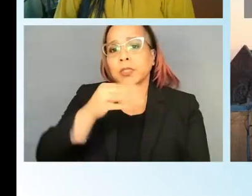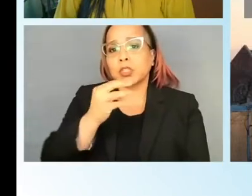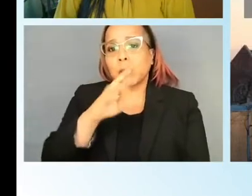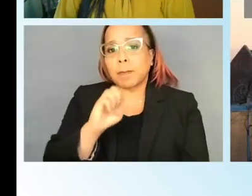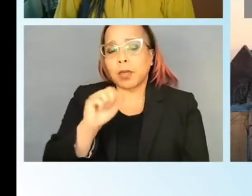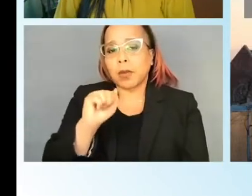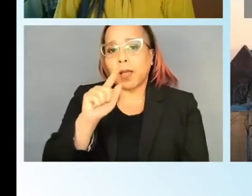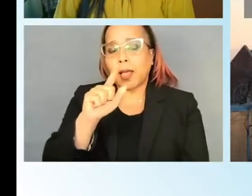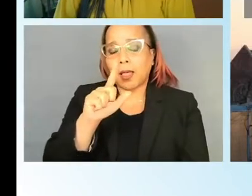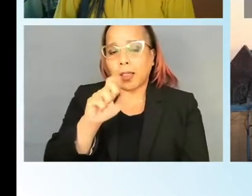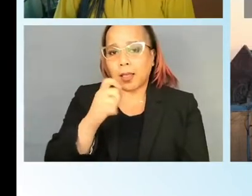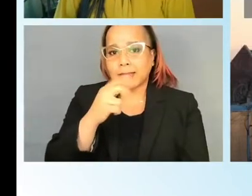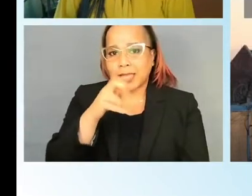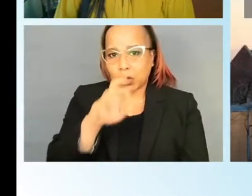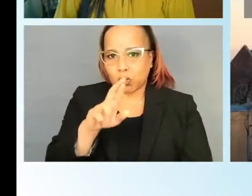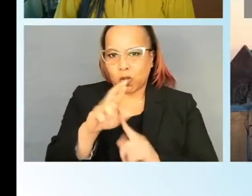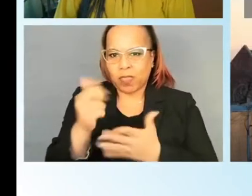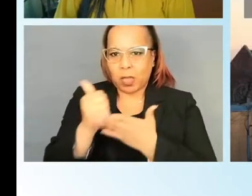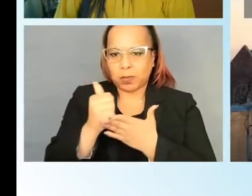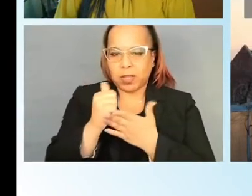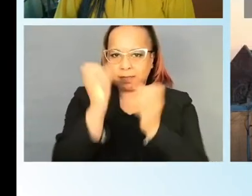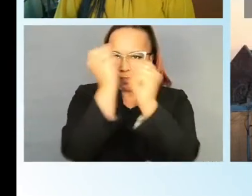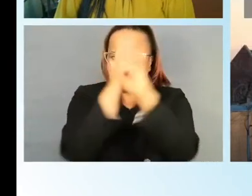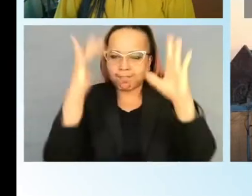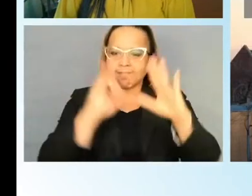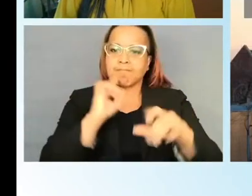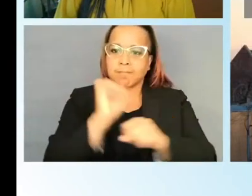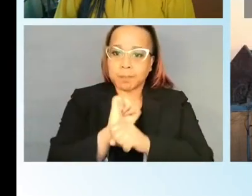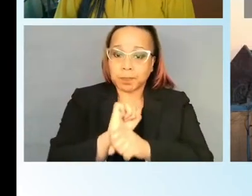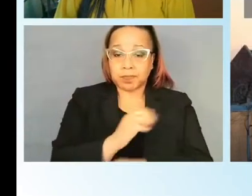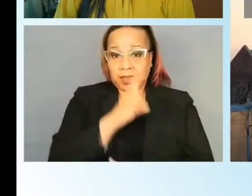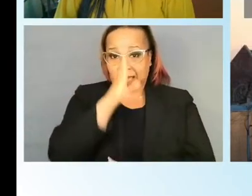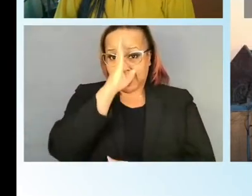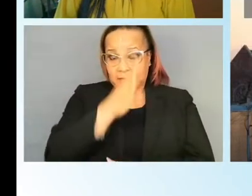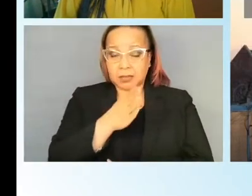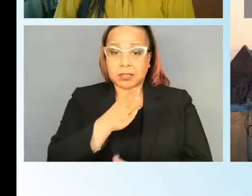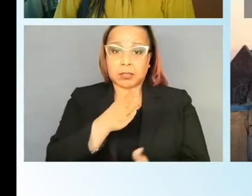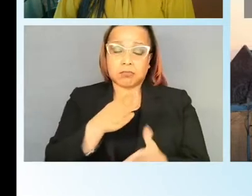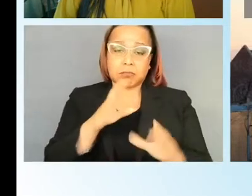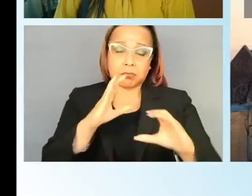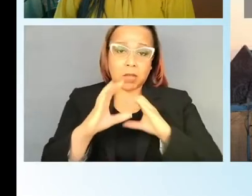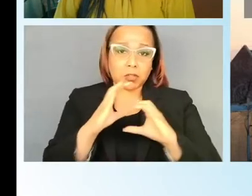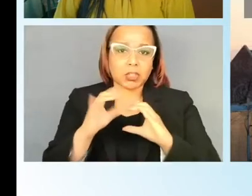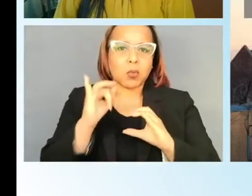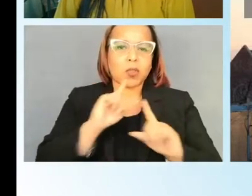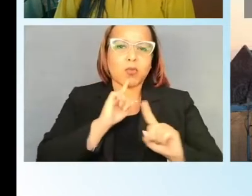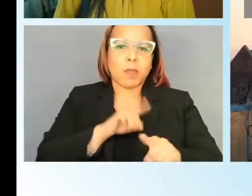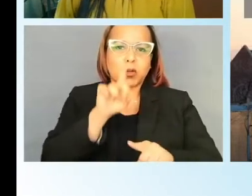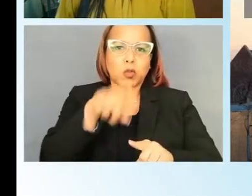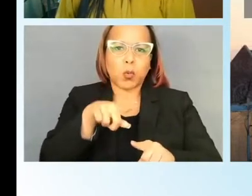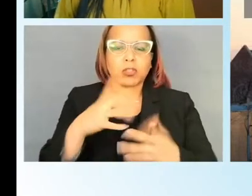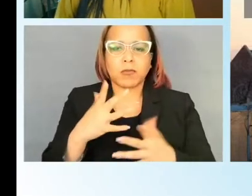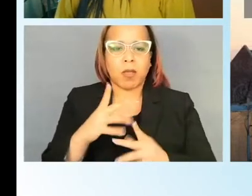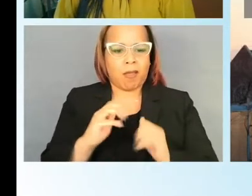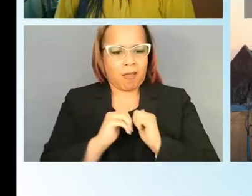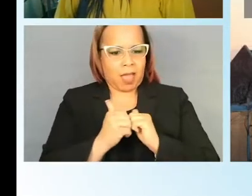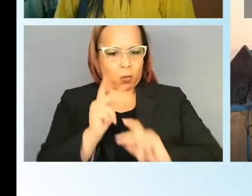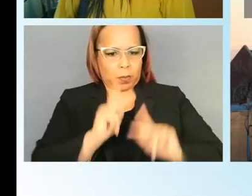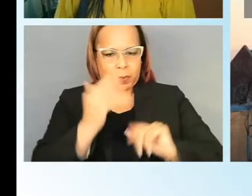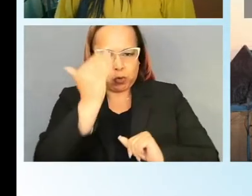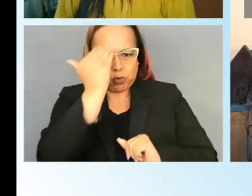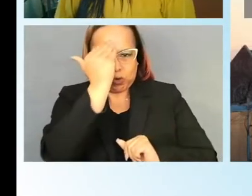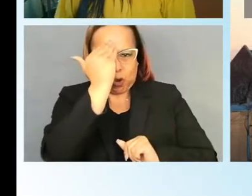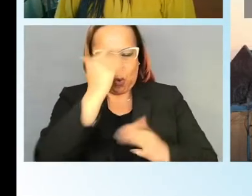bring this to life. Candid Conversations was a response to the question of how are people going to kind of know what